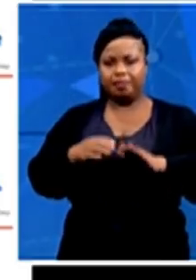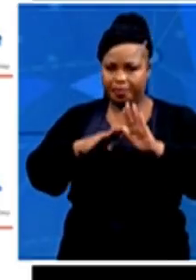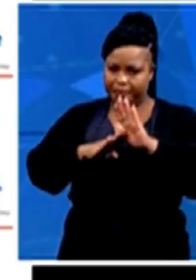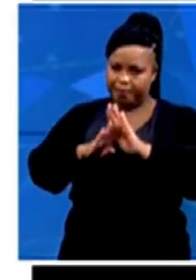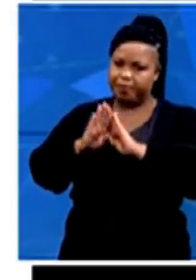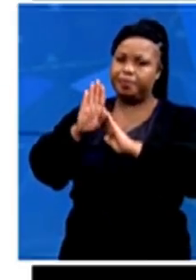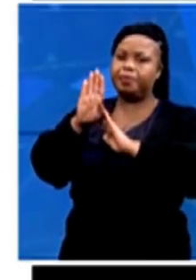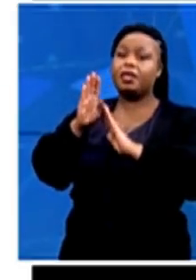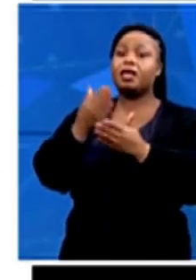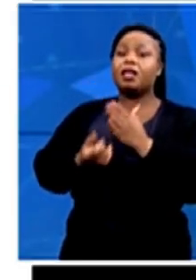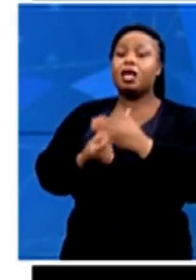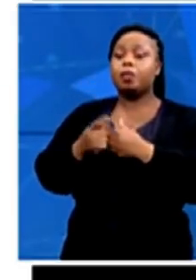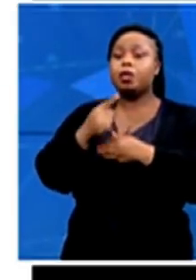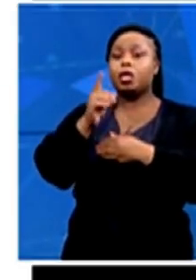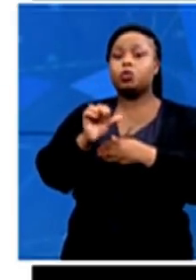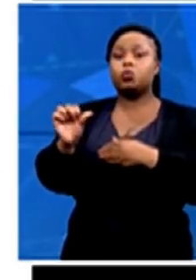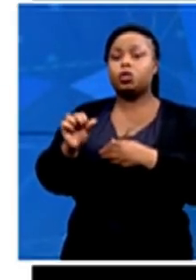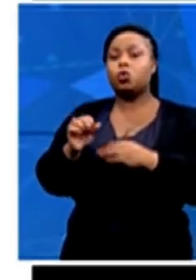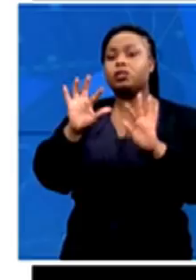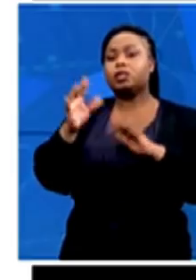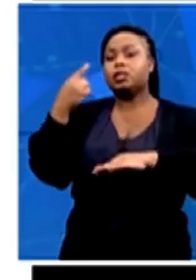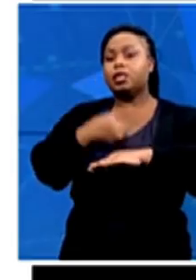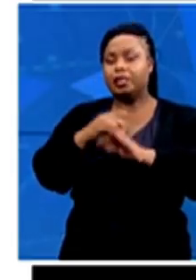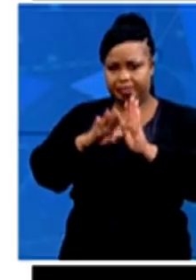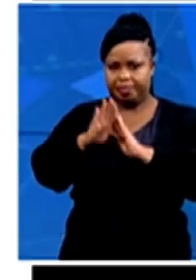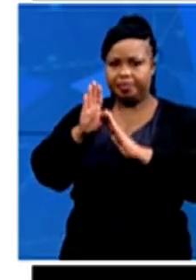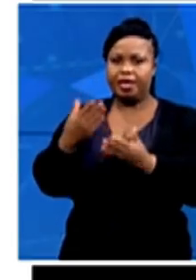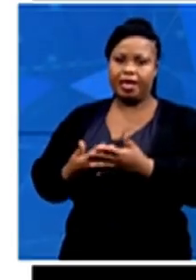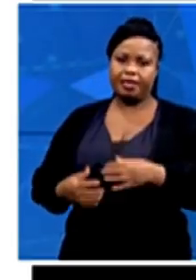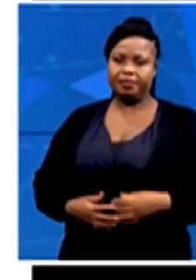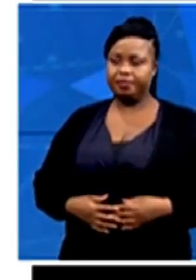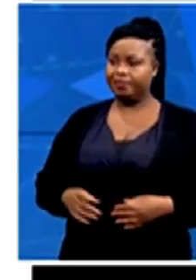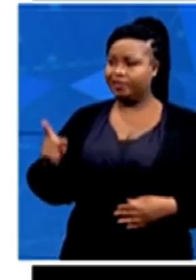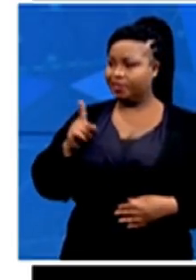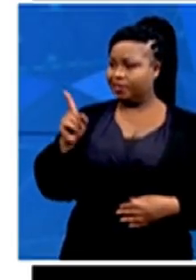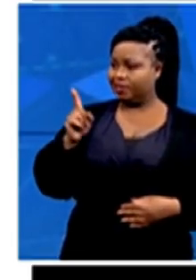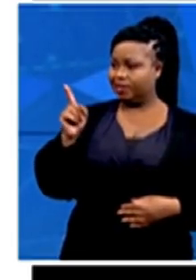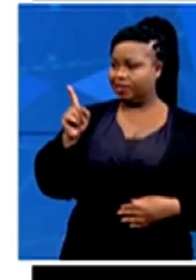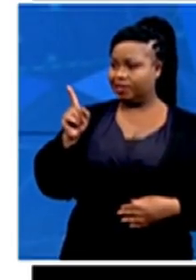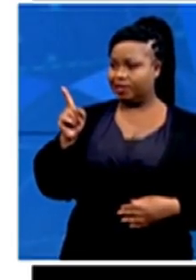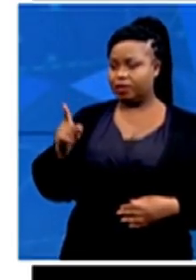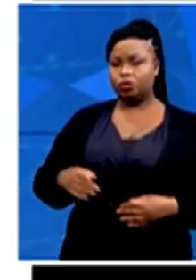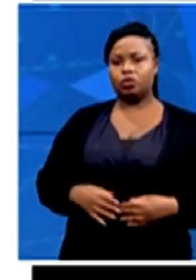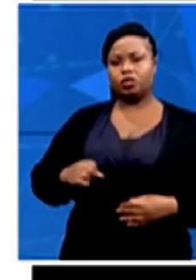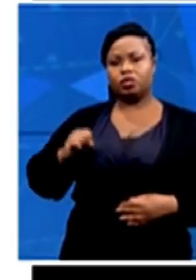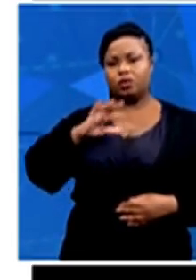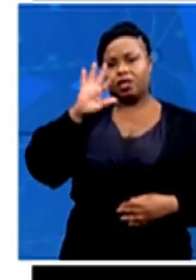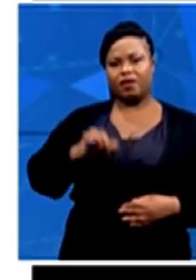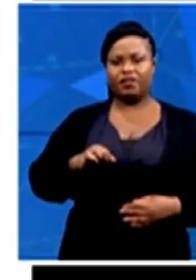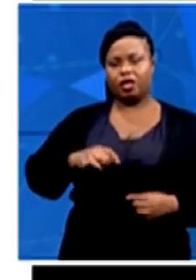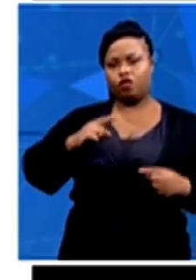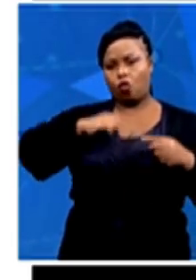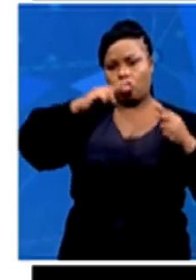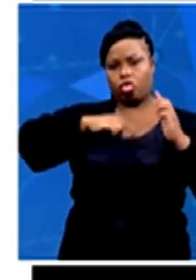the next 10 days. So this is also then the short-term South African COVID Modelling Consortium, because last week